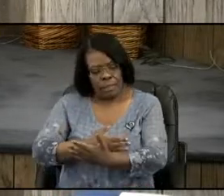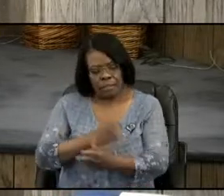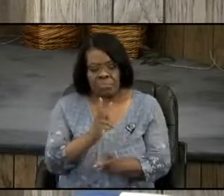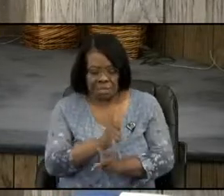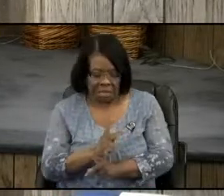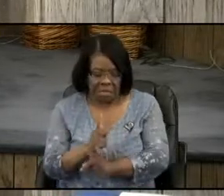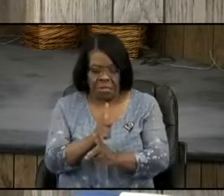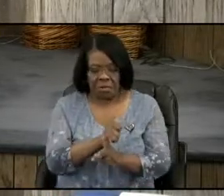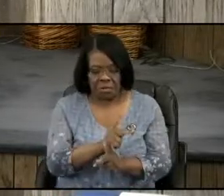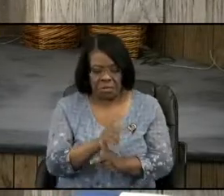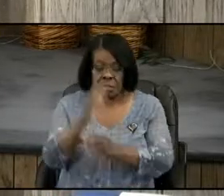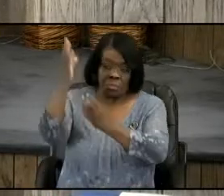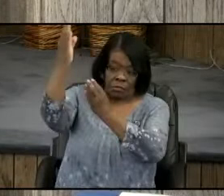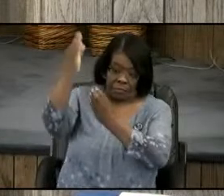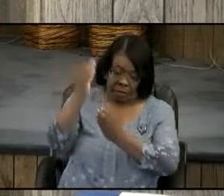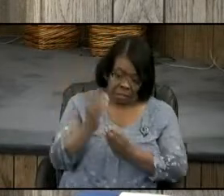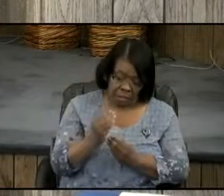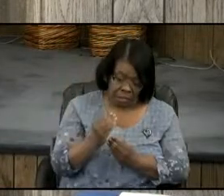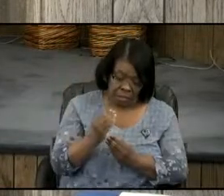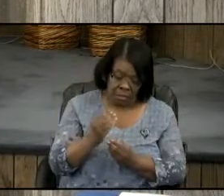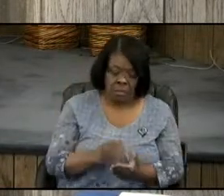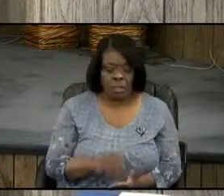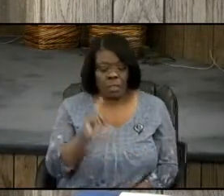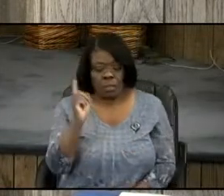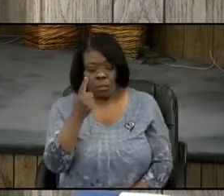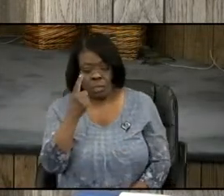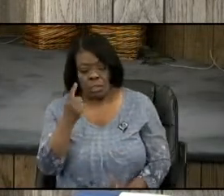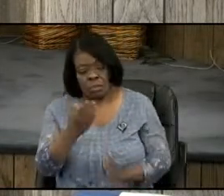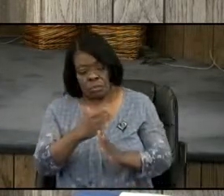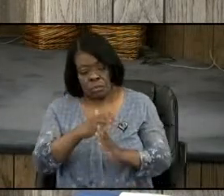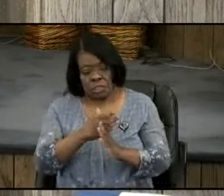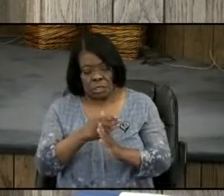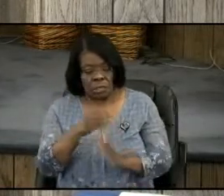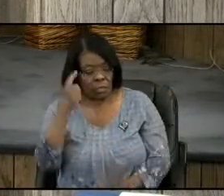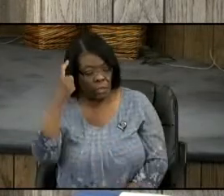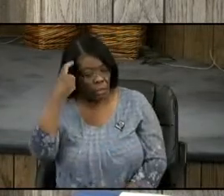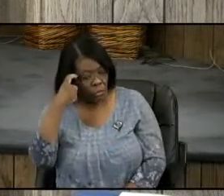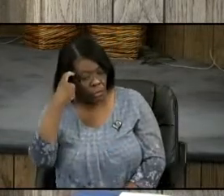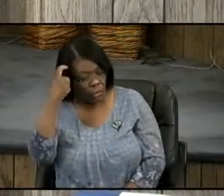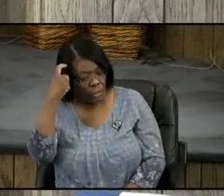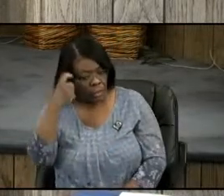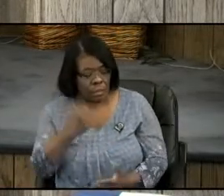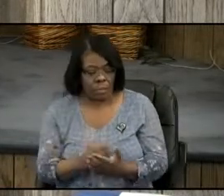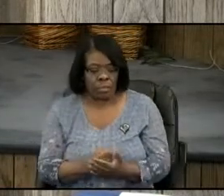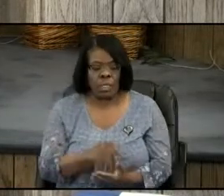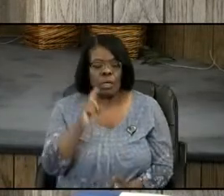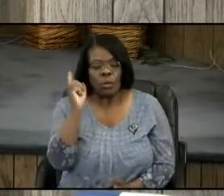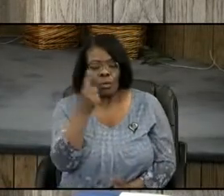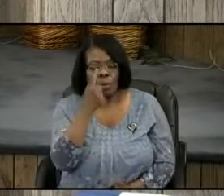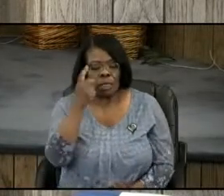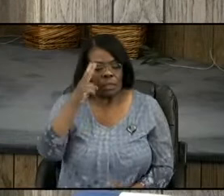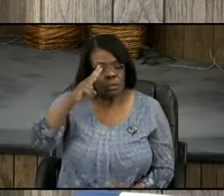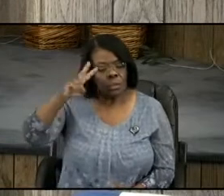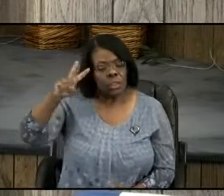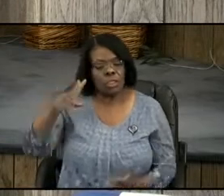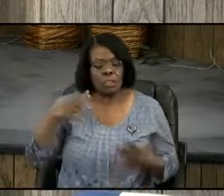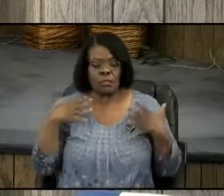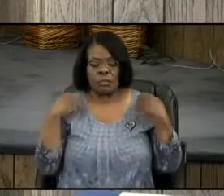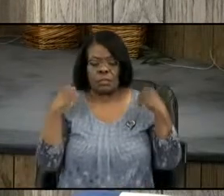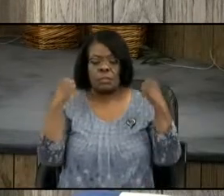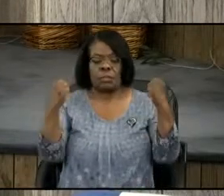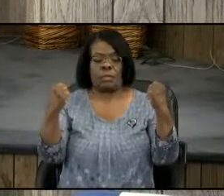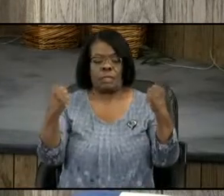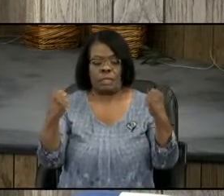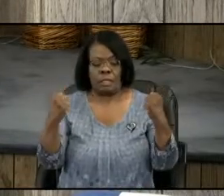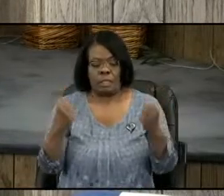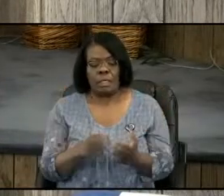the one who provides, the one who shares his wisdom, the one who look for strength.